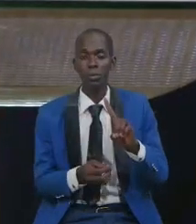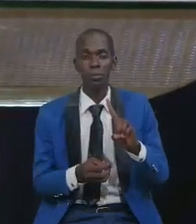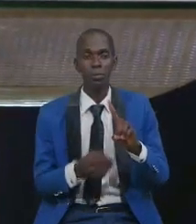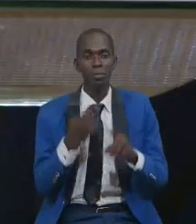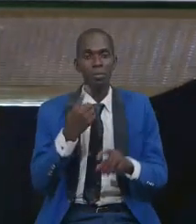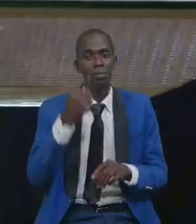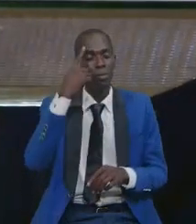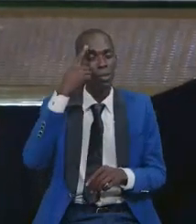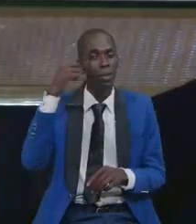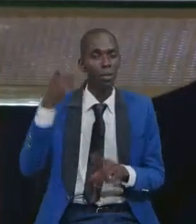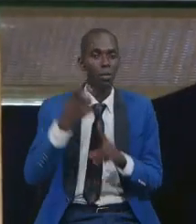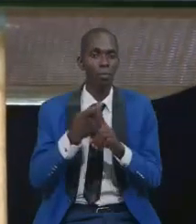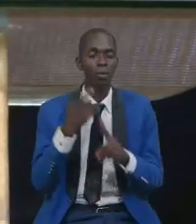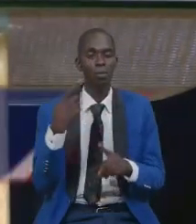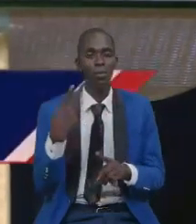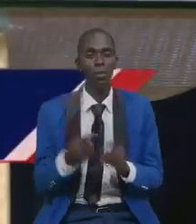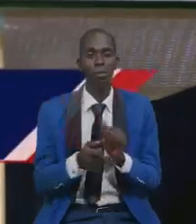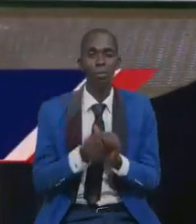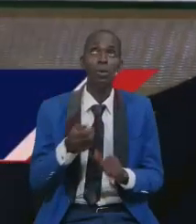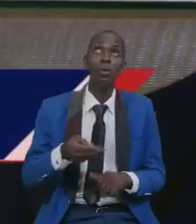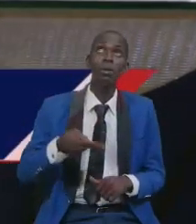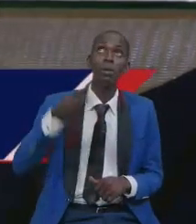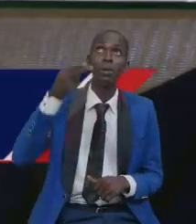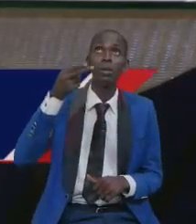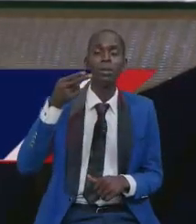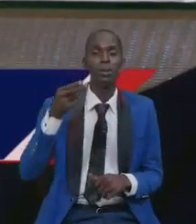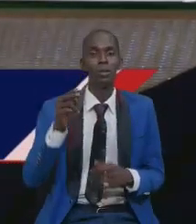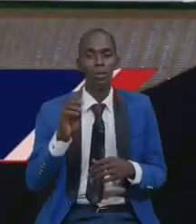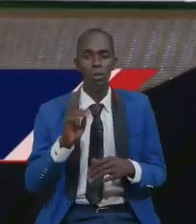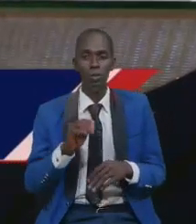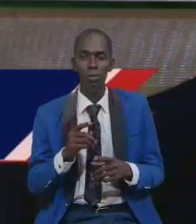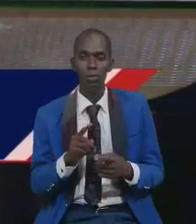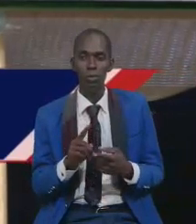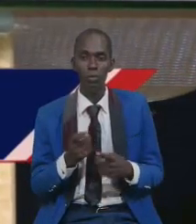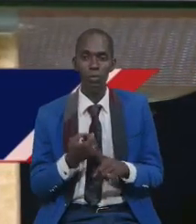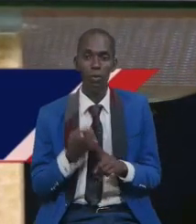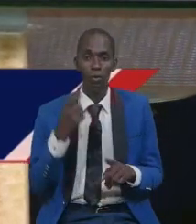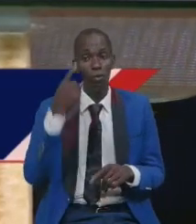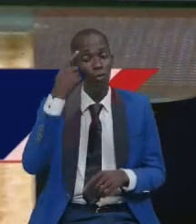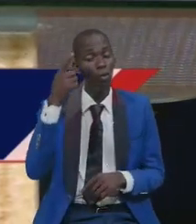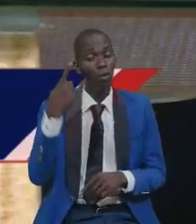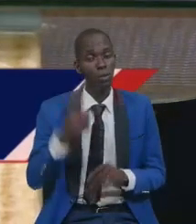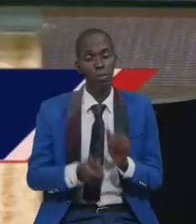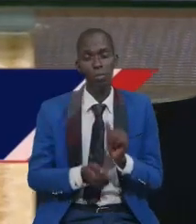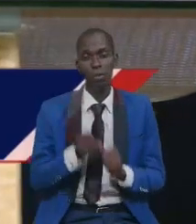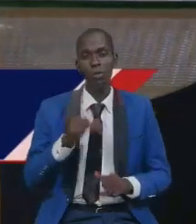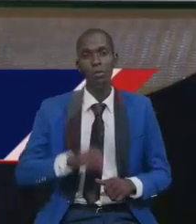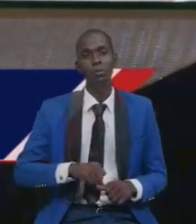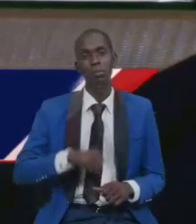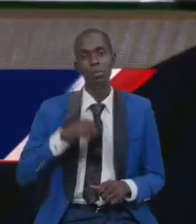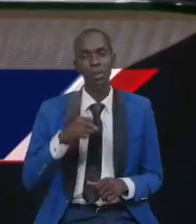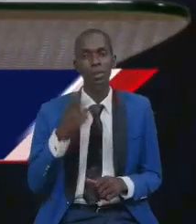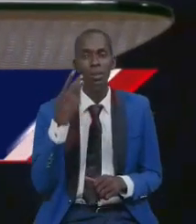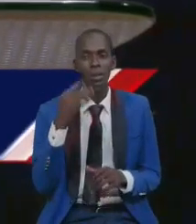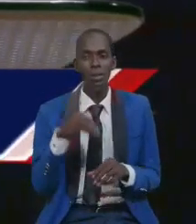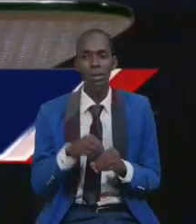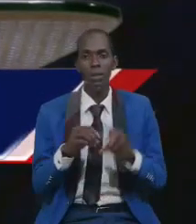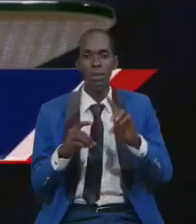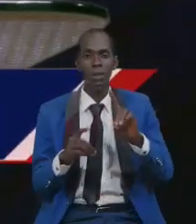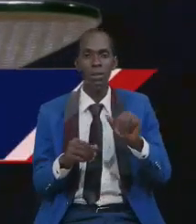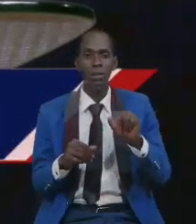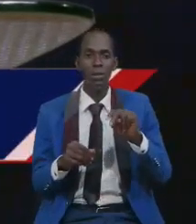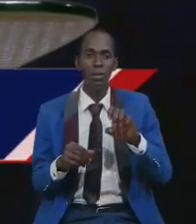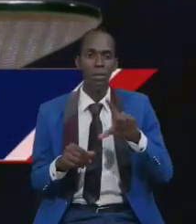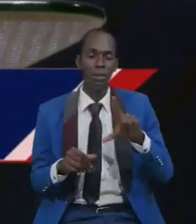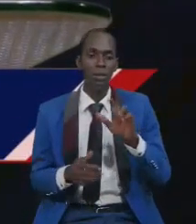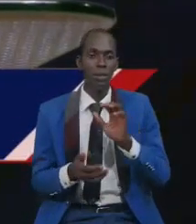dream from the most high for the most proud. And this in Daniel chapter 4, reading